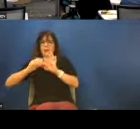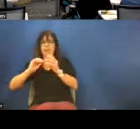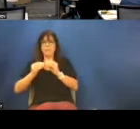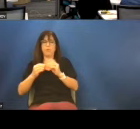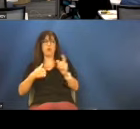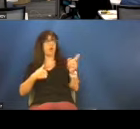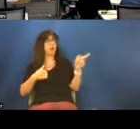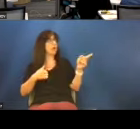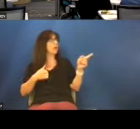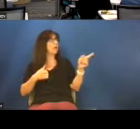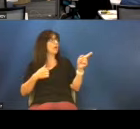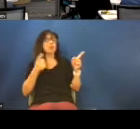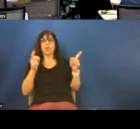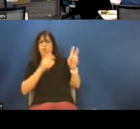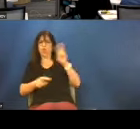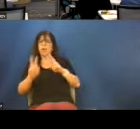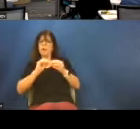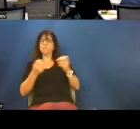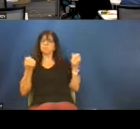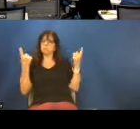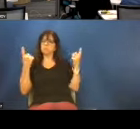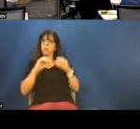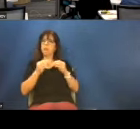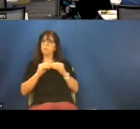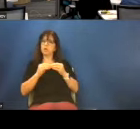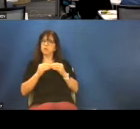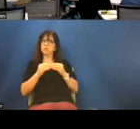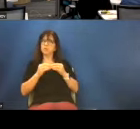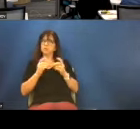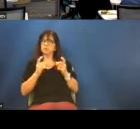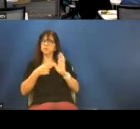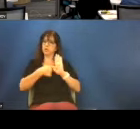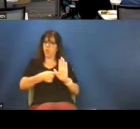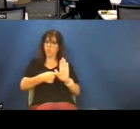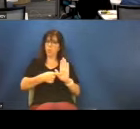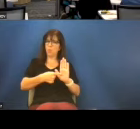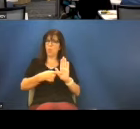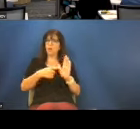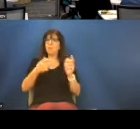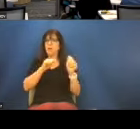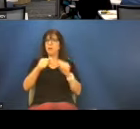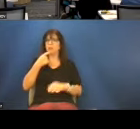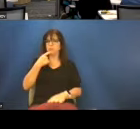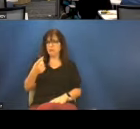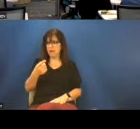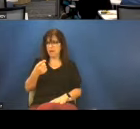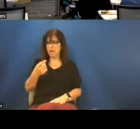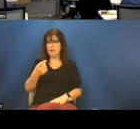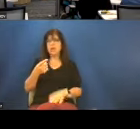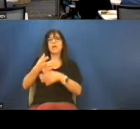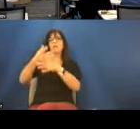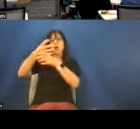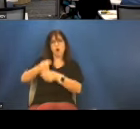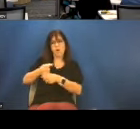sense? Well, So you should be able to look at the numbers and understand what the numbers are reflecting and be able to say, okay, the